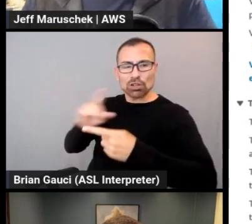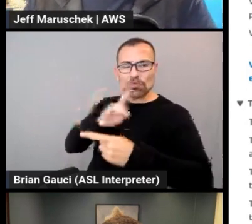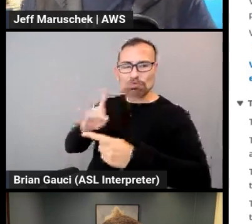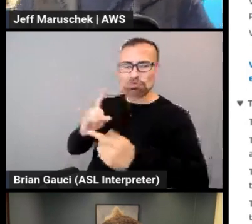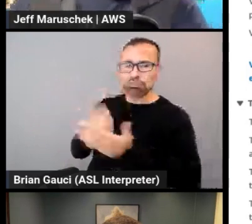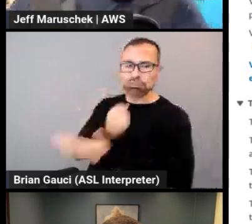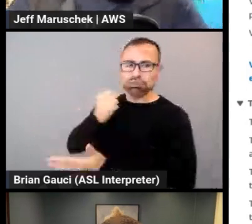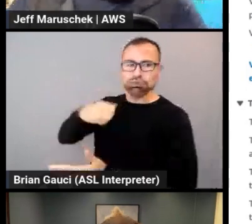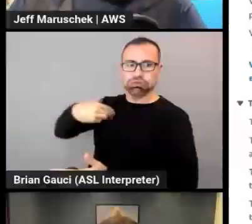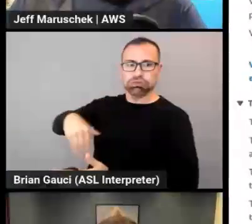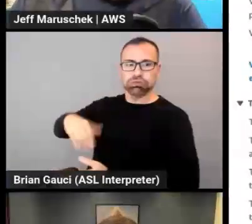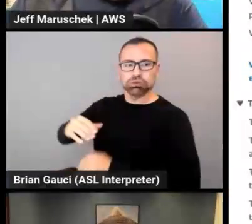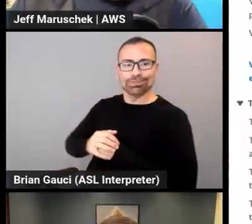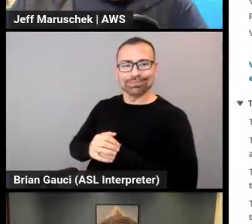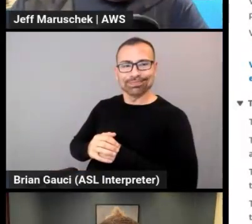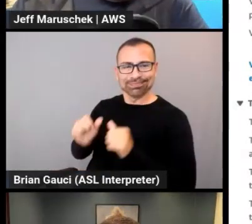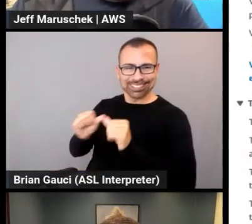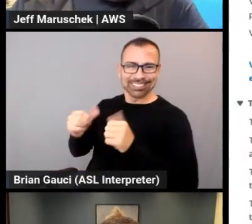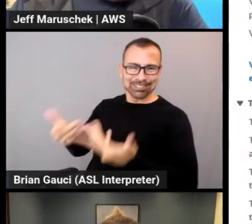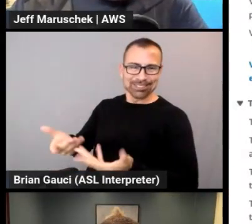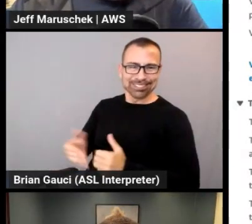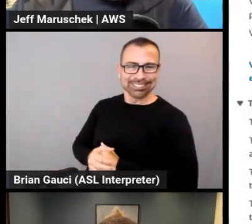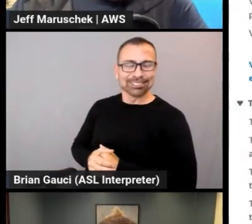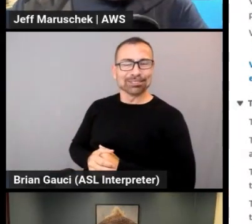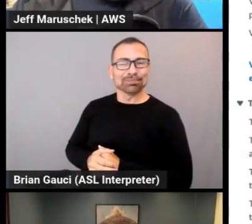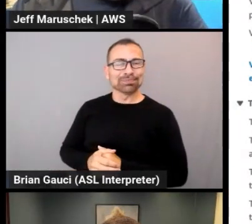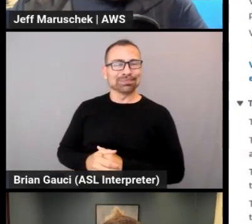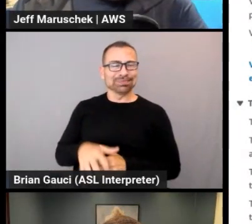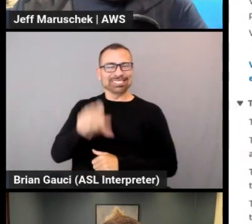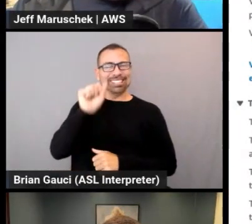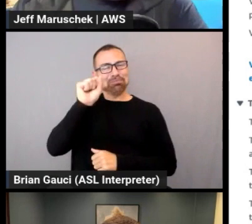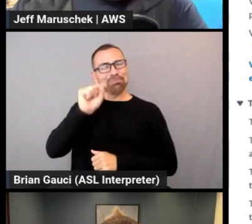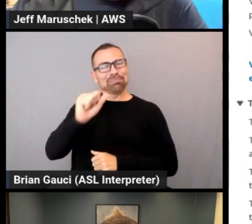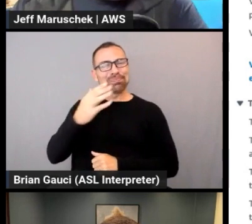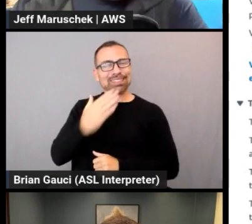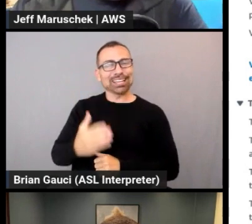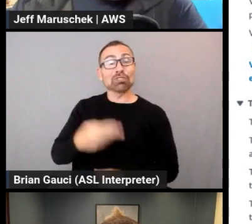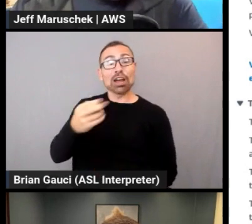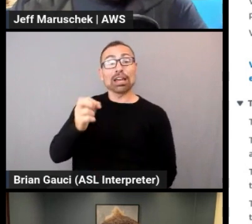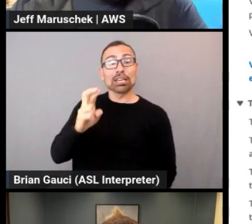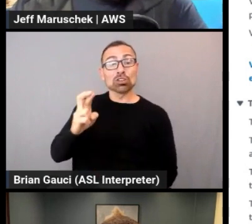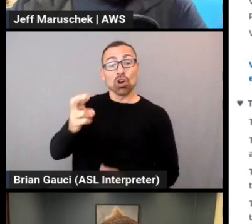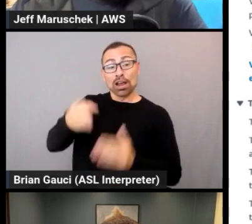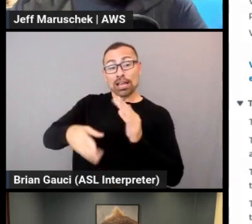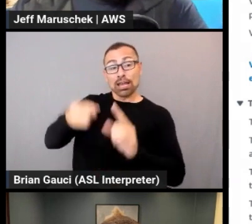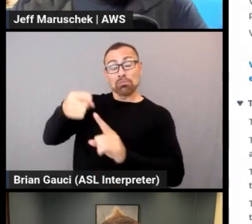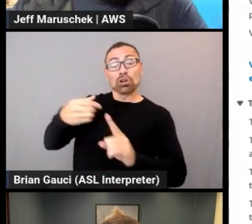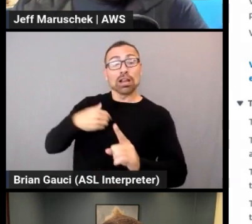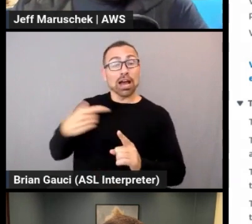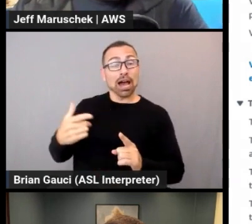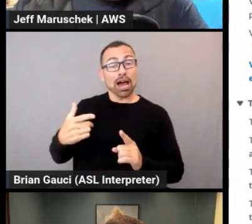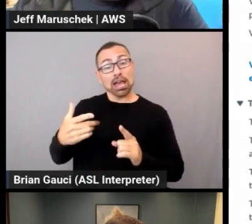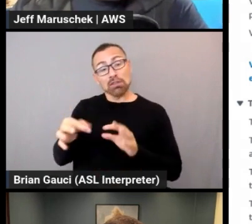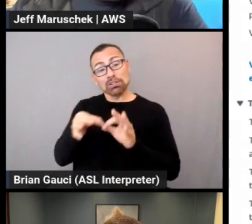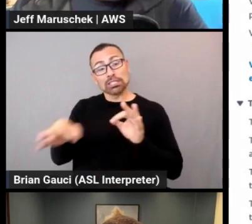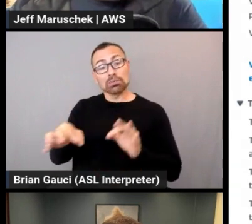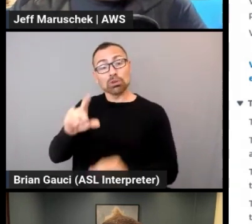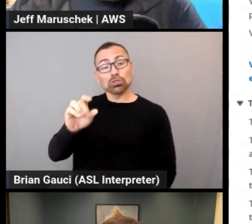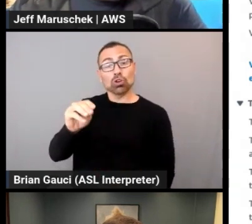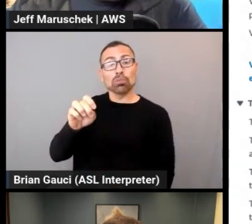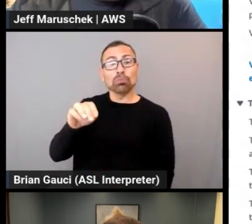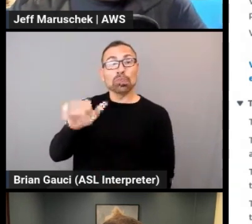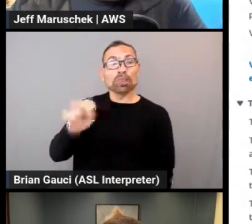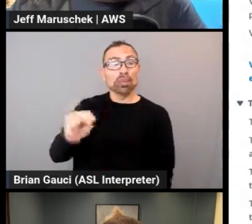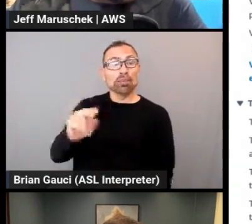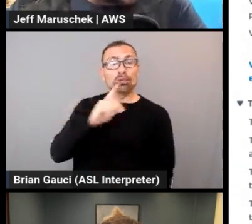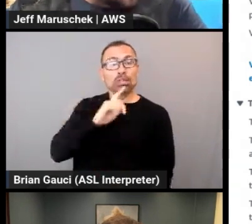Continue, Riggs. Thanks. Yep. So for the HR endpoint, I just have a simple domain, which is AVA0. And then for the